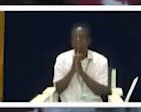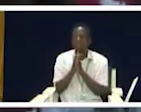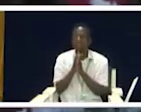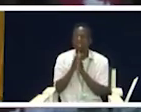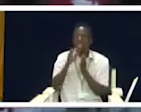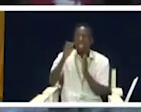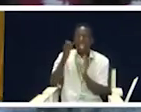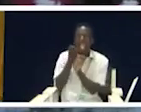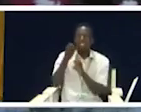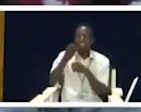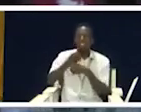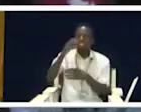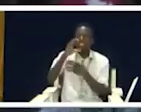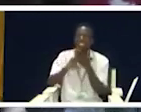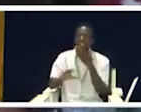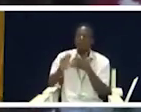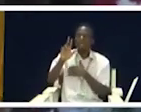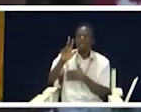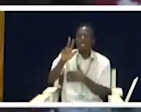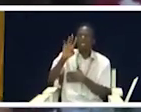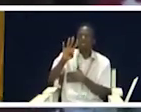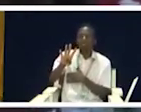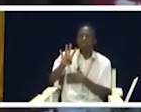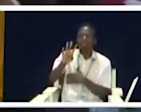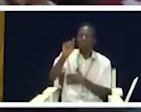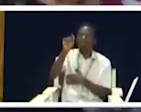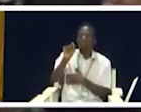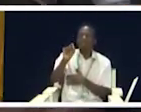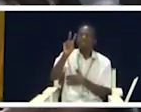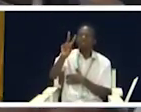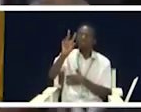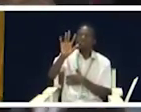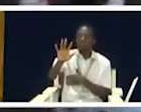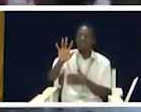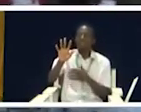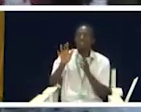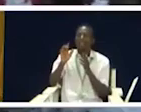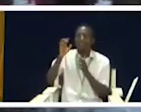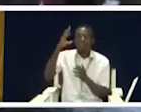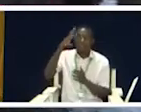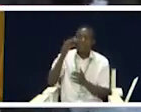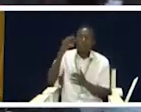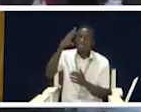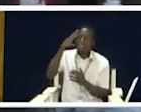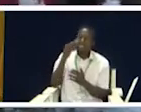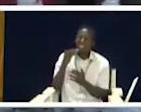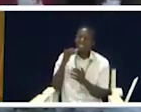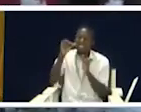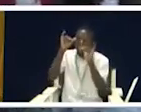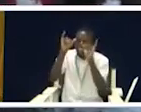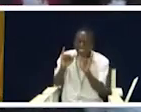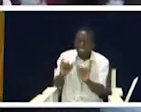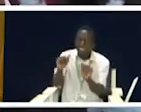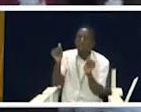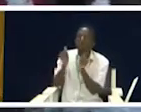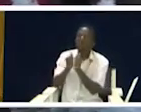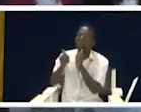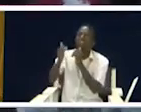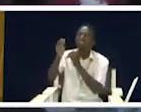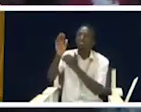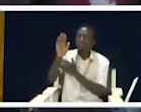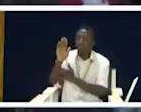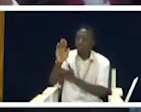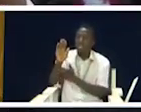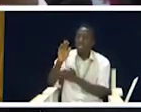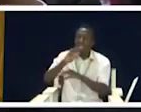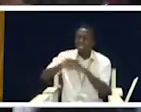Exodus 34 verse 35. Exodus 34 verse 35. Moses spent time with God and he did not know that a part of